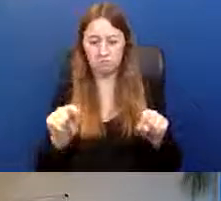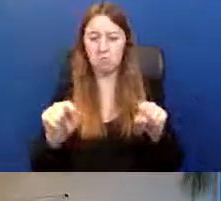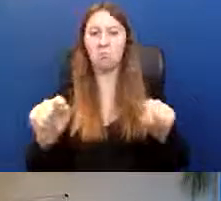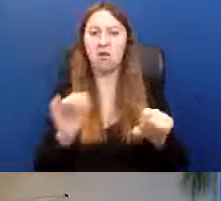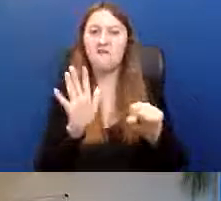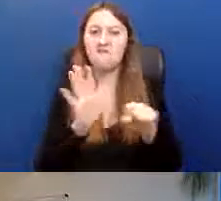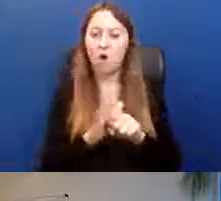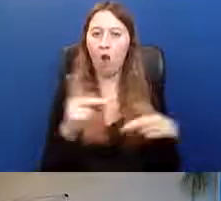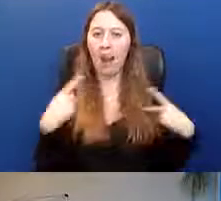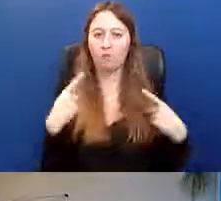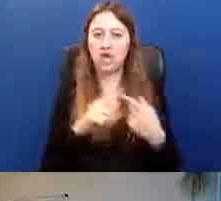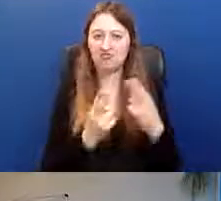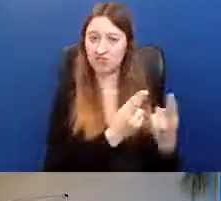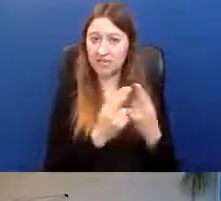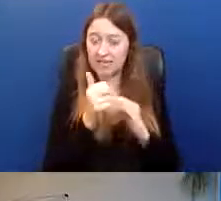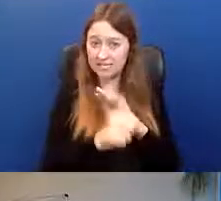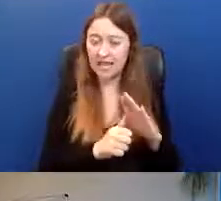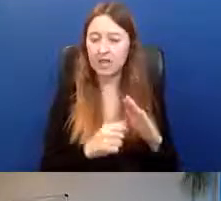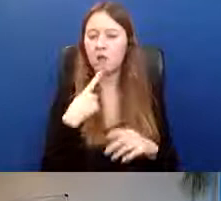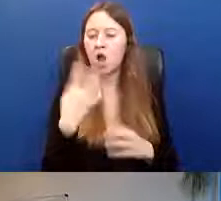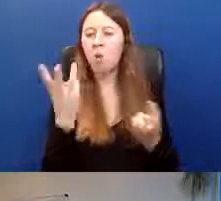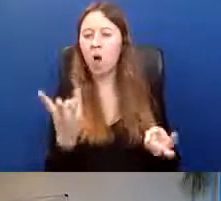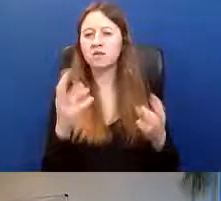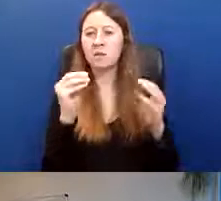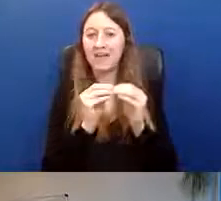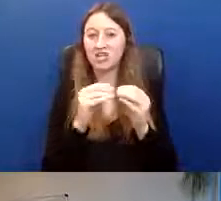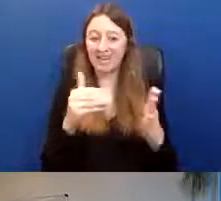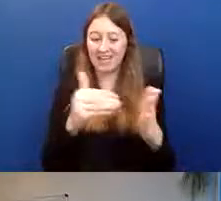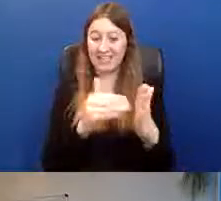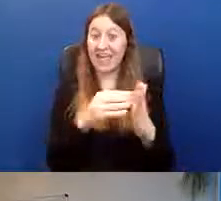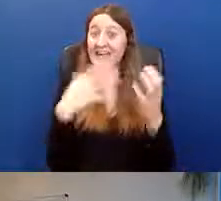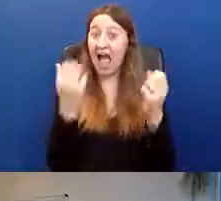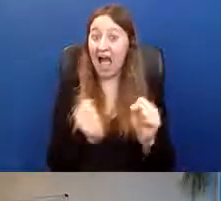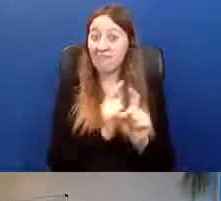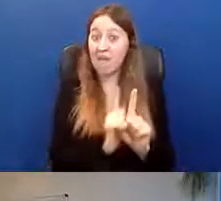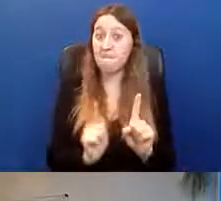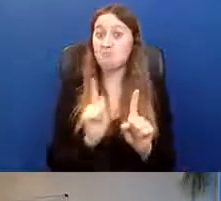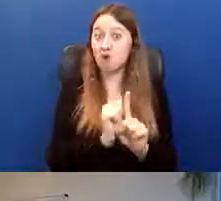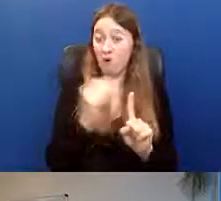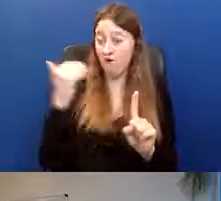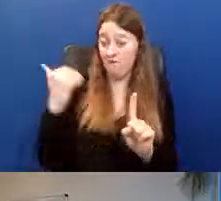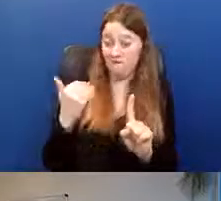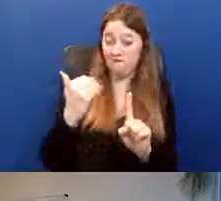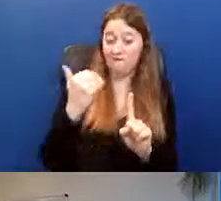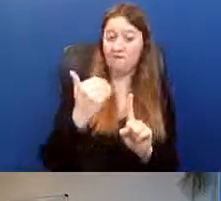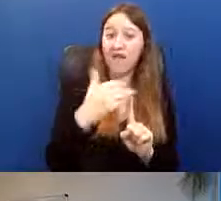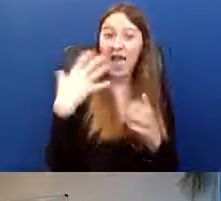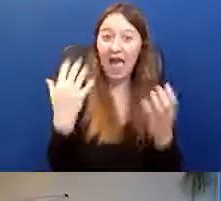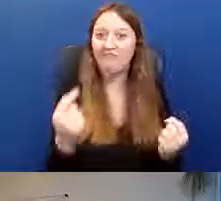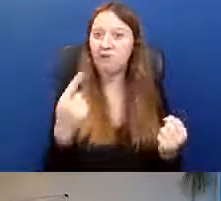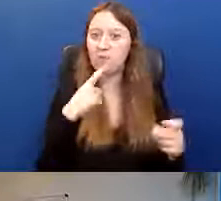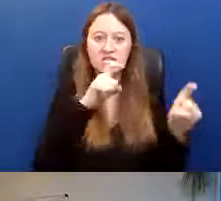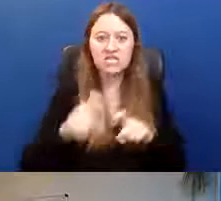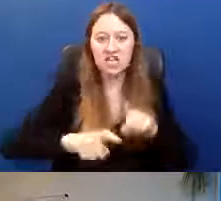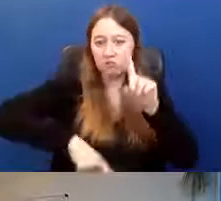important thing I want to put out here is that, yes, there have been improvements, but outcomes are highly variable. So we are still looking at